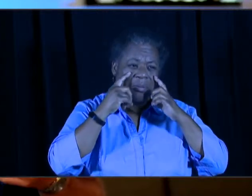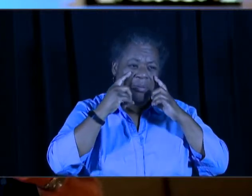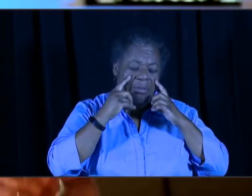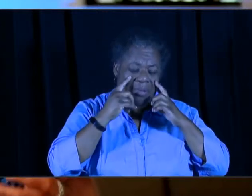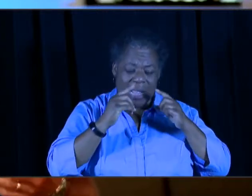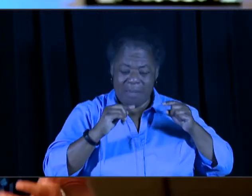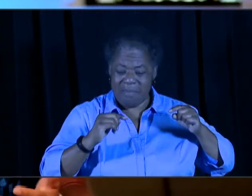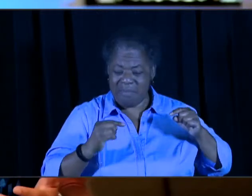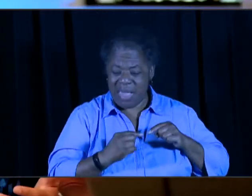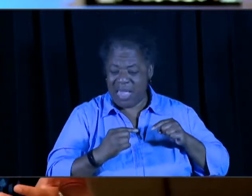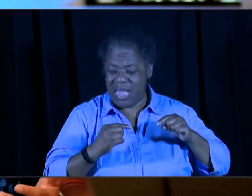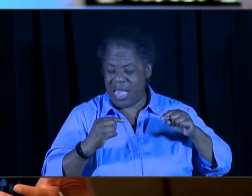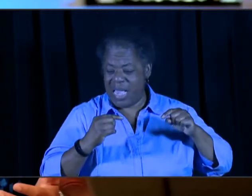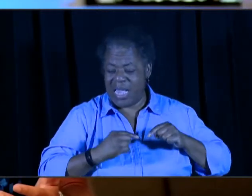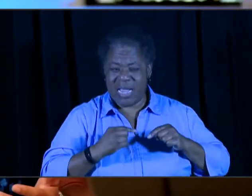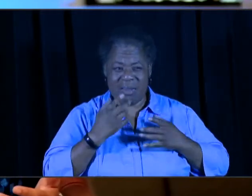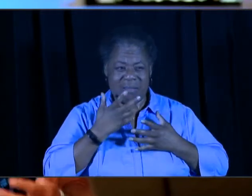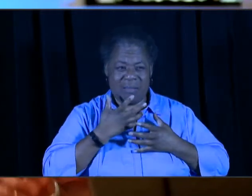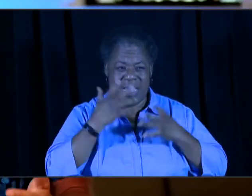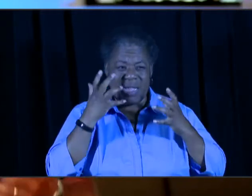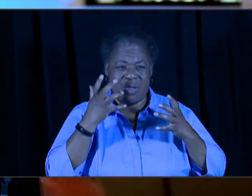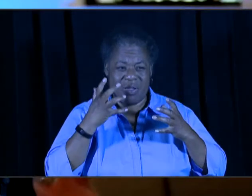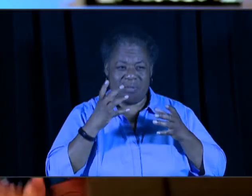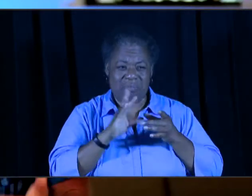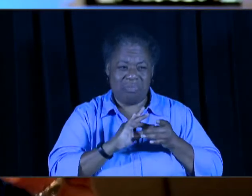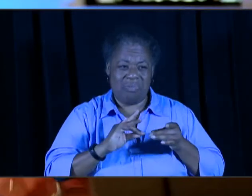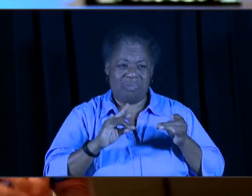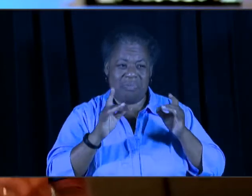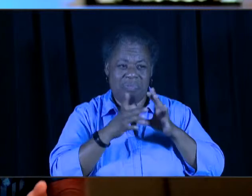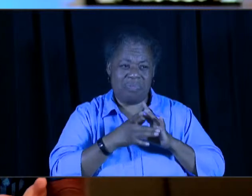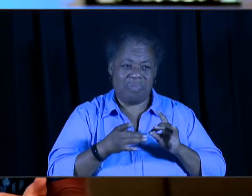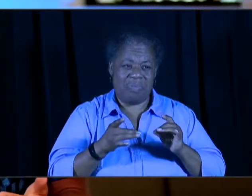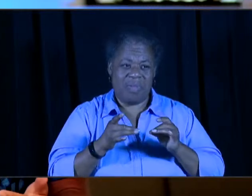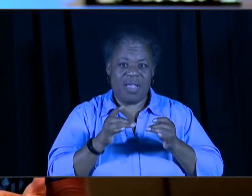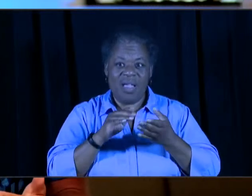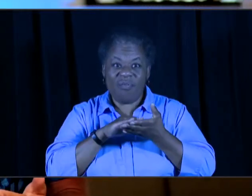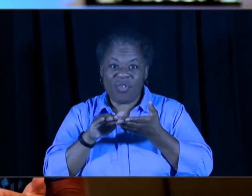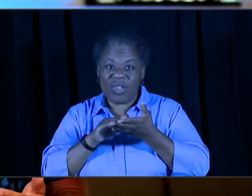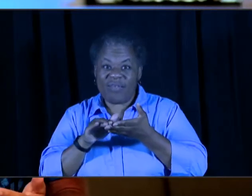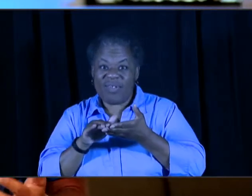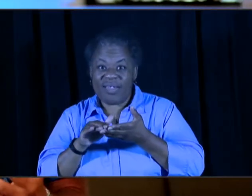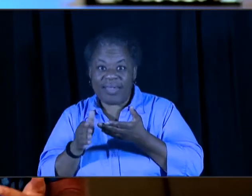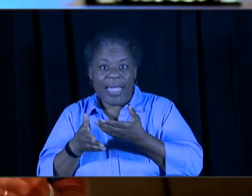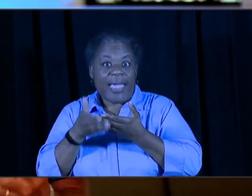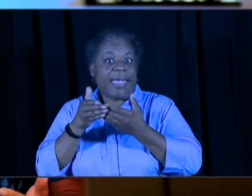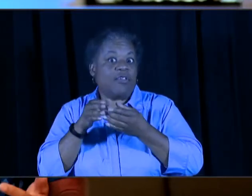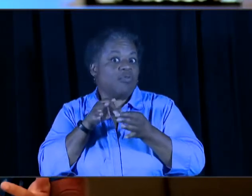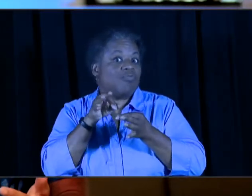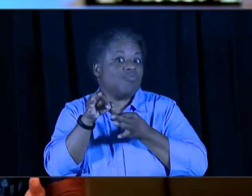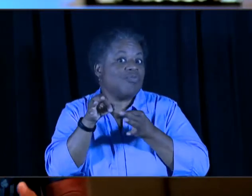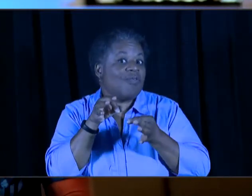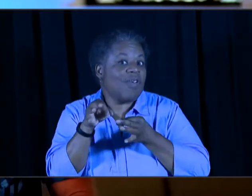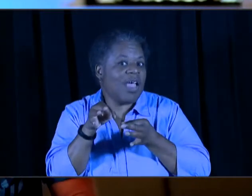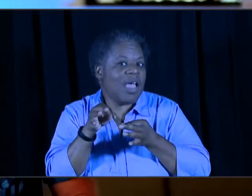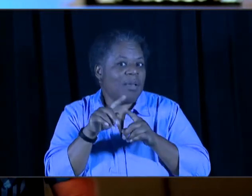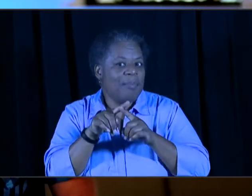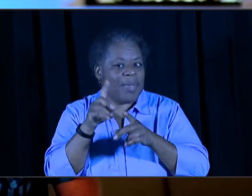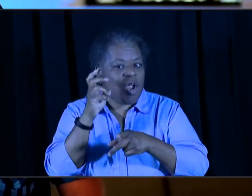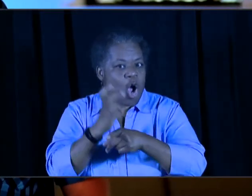pain or with anger. Forgiveness is easy to define, but hard to do.